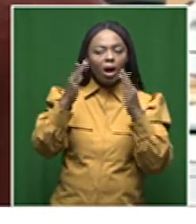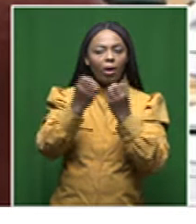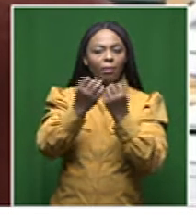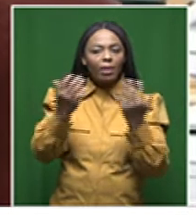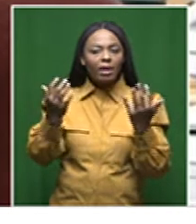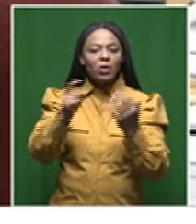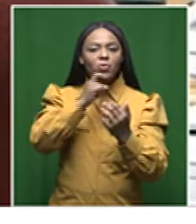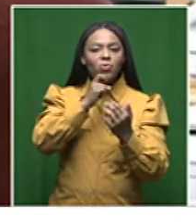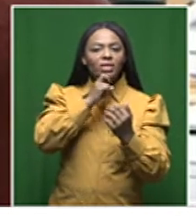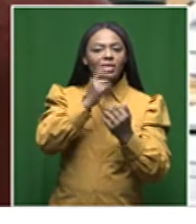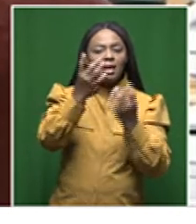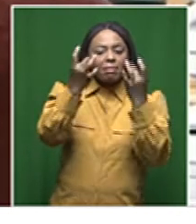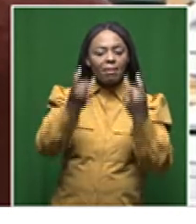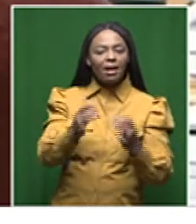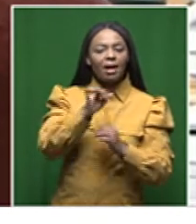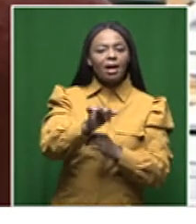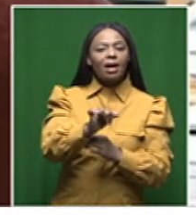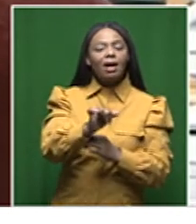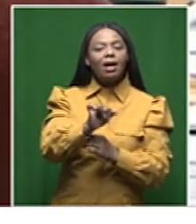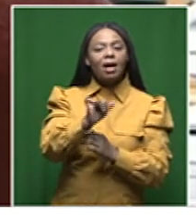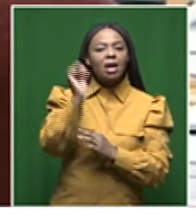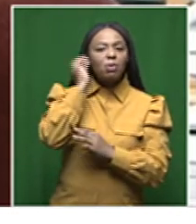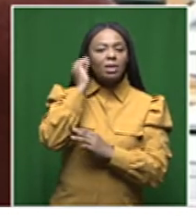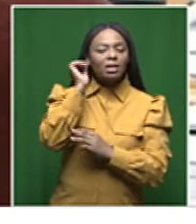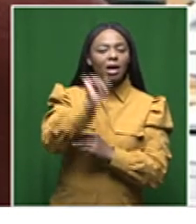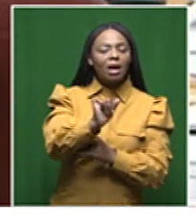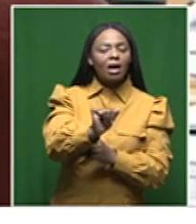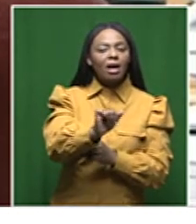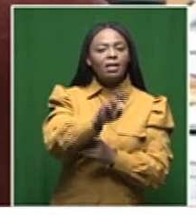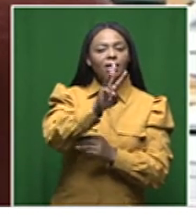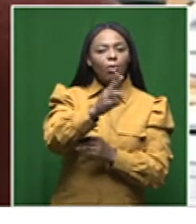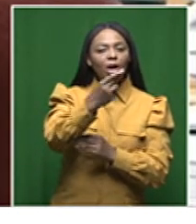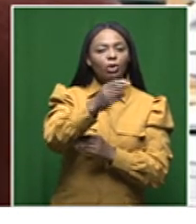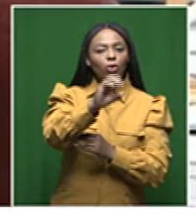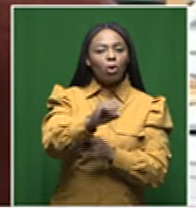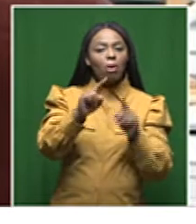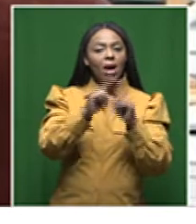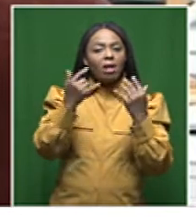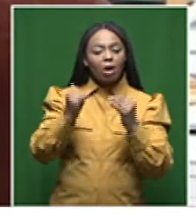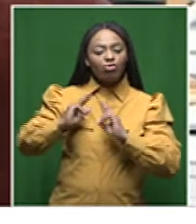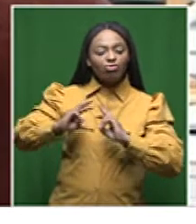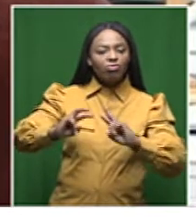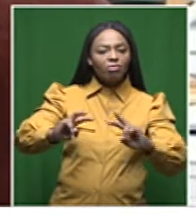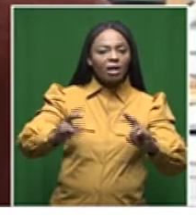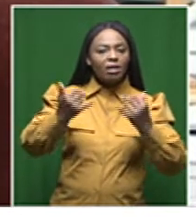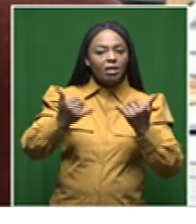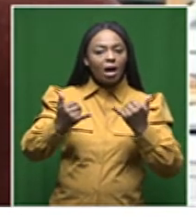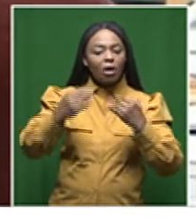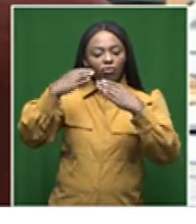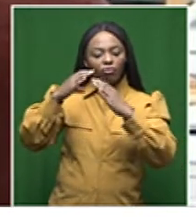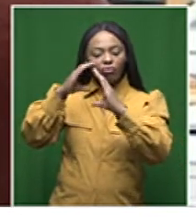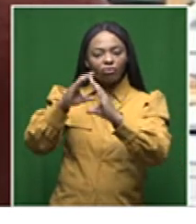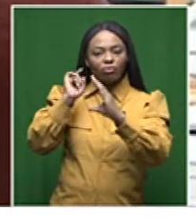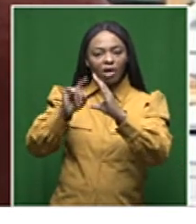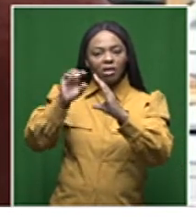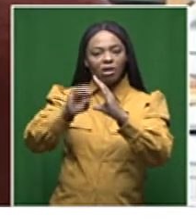use the WHO prevalence data. But there is a study that is ongoing at the moment where we want to answer exactly that